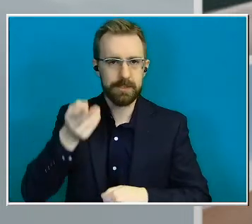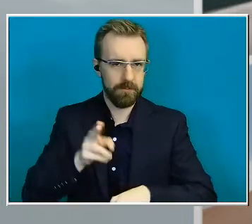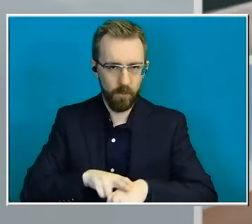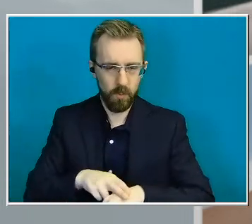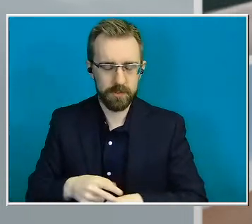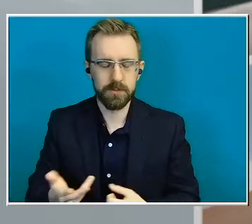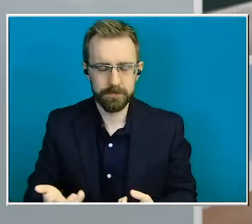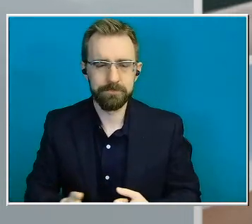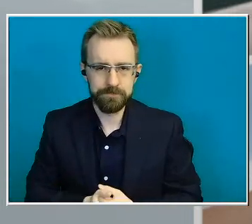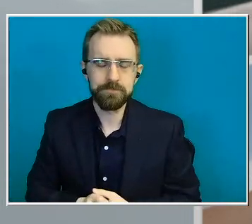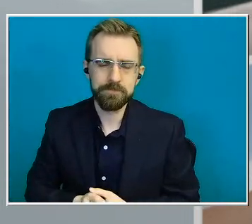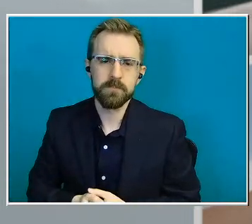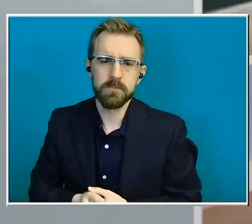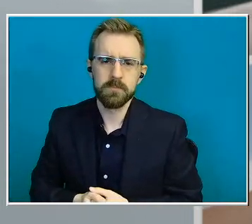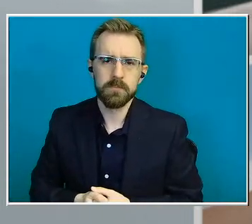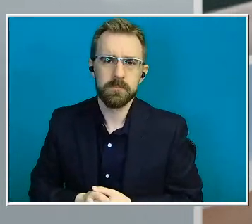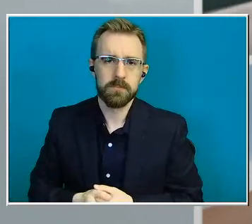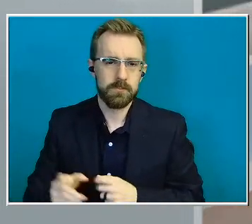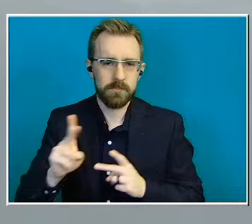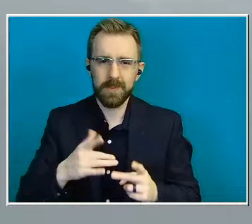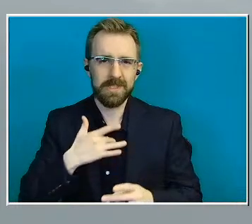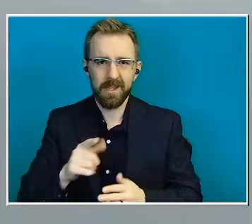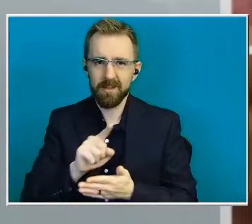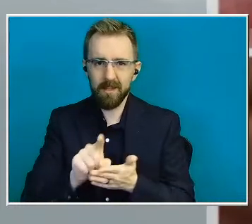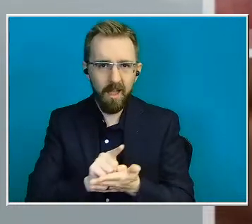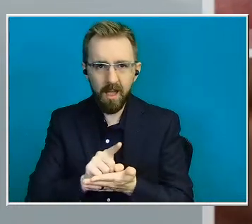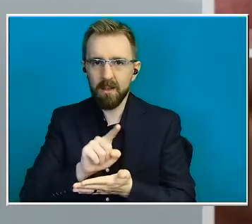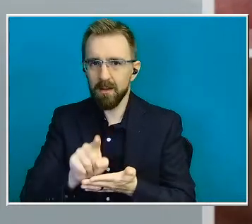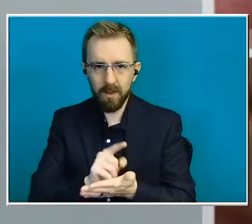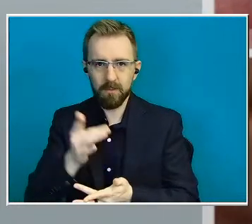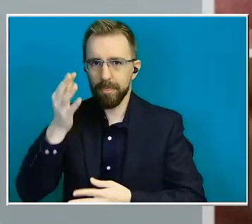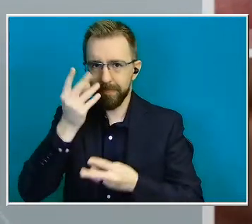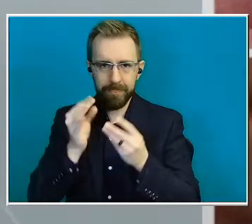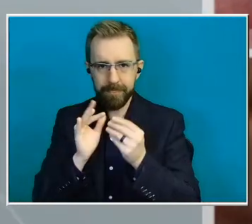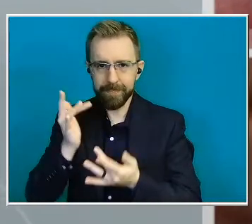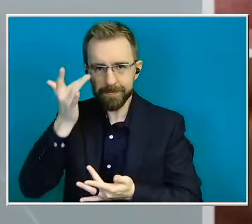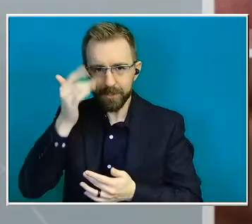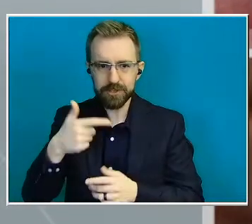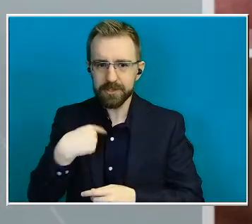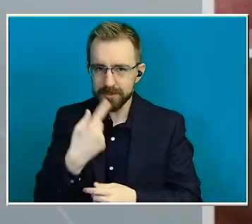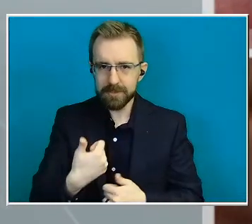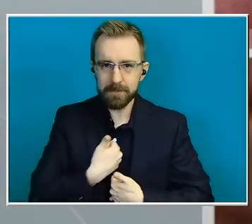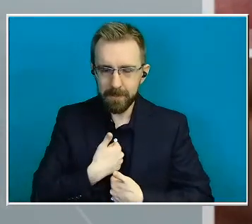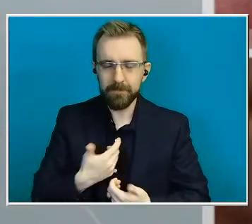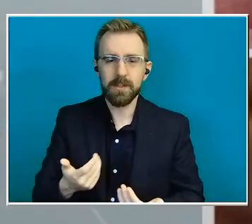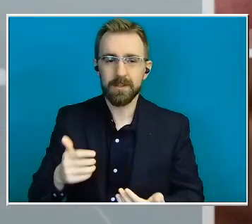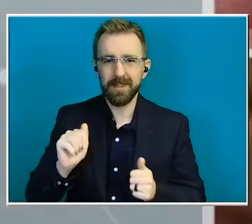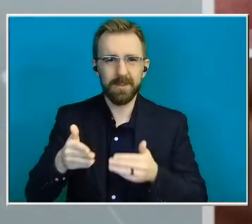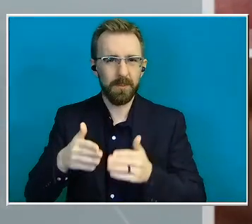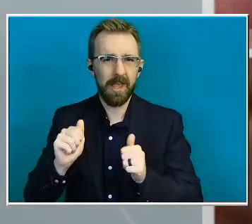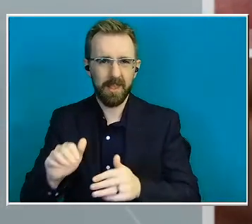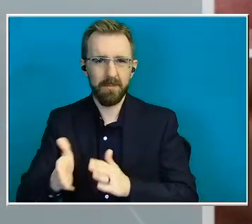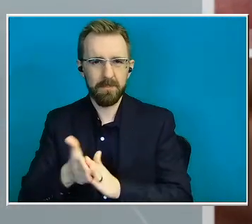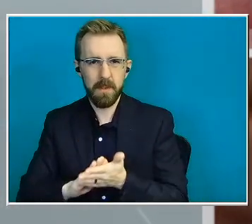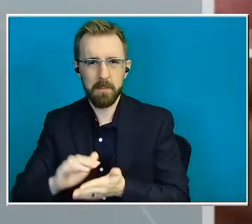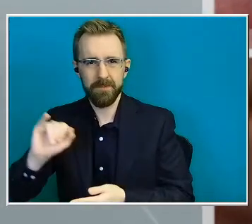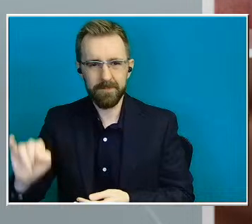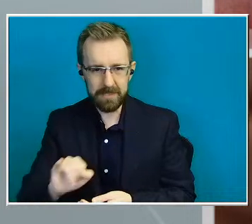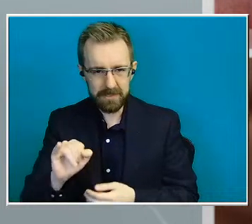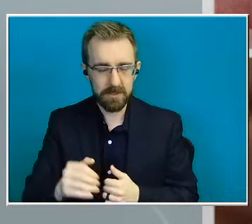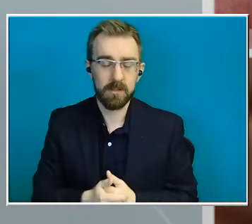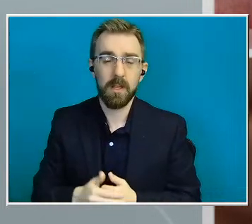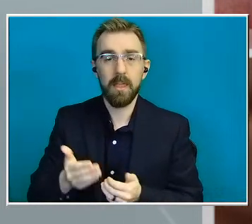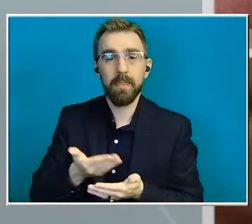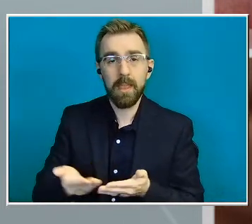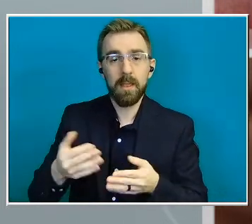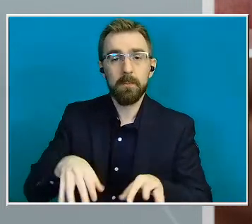multiple times an hour. That can be one way which many people can be infected. So other important things to remember are also, please